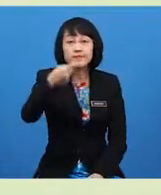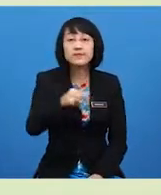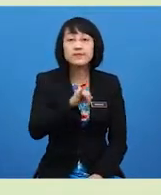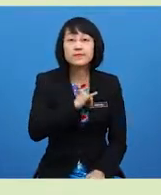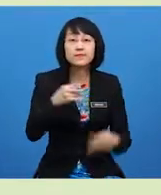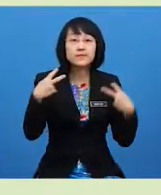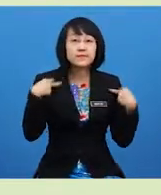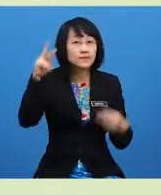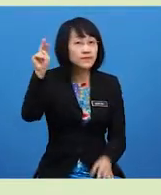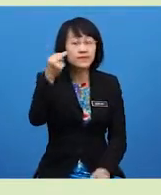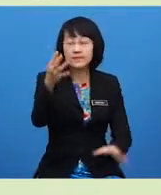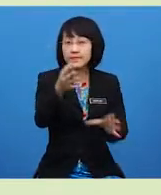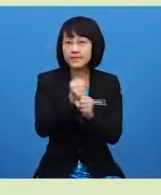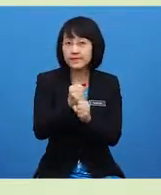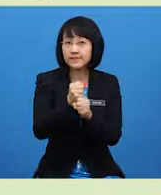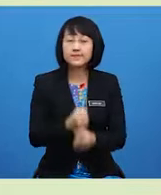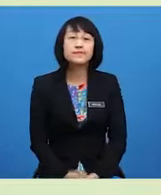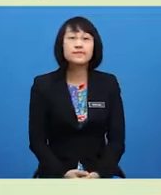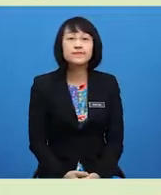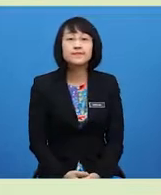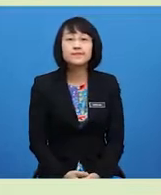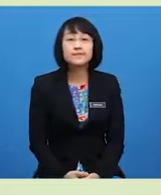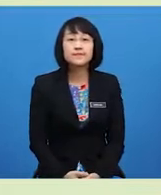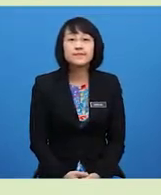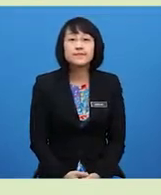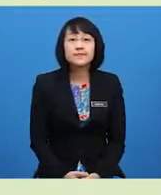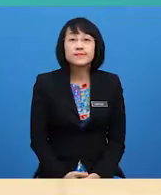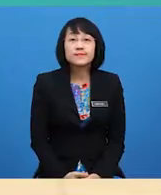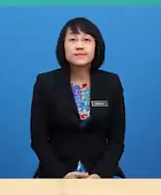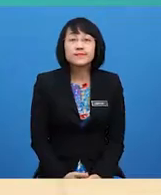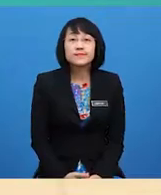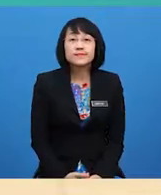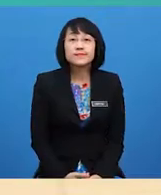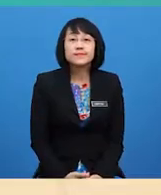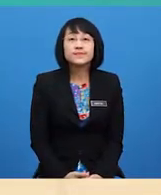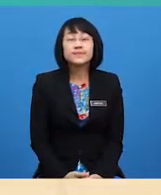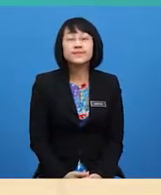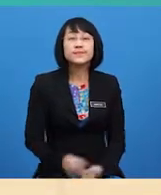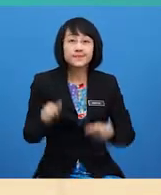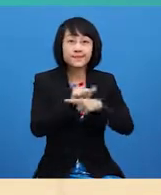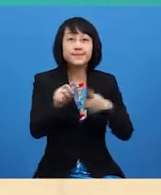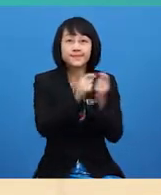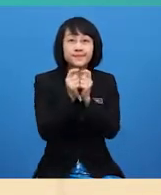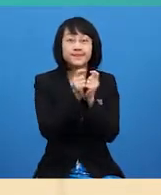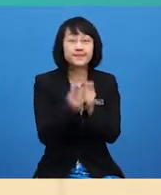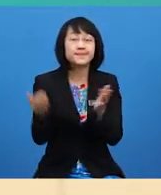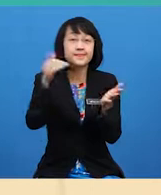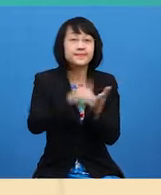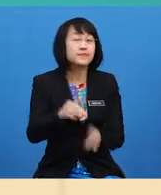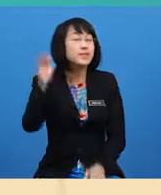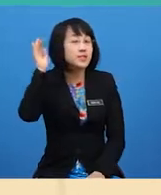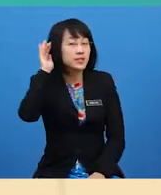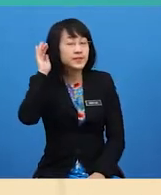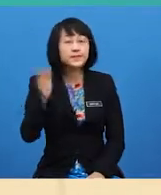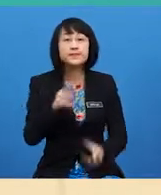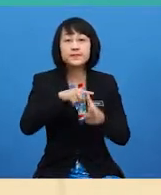I haven't got. So let's practice together. So again, you need to listen and